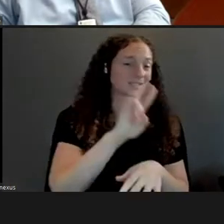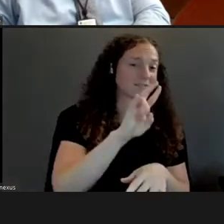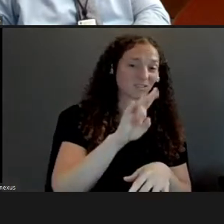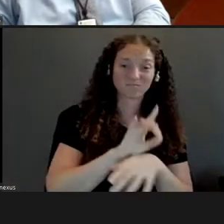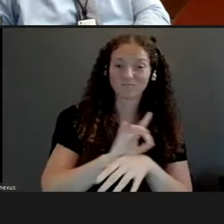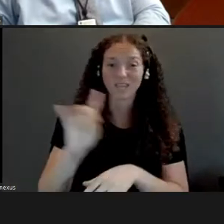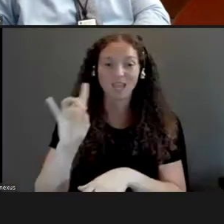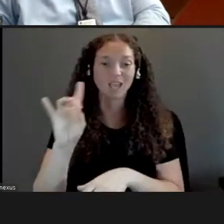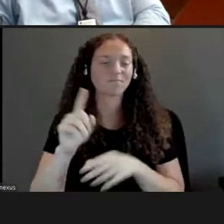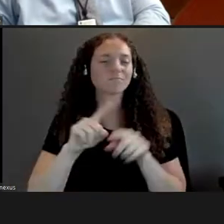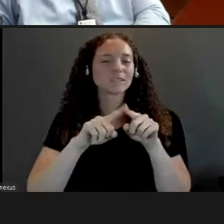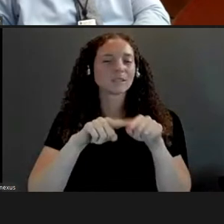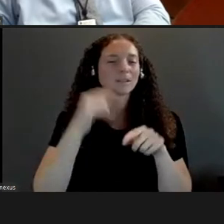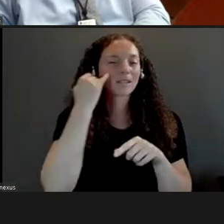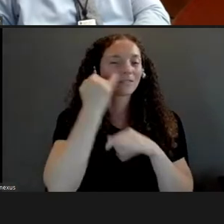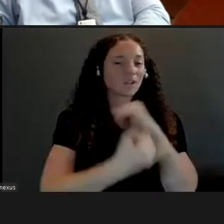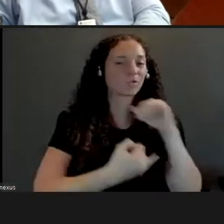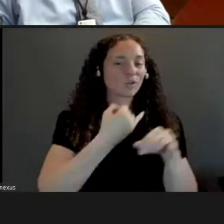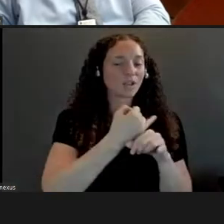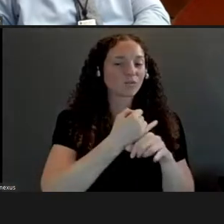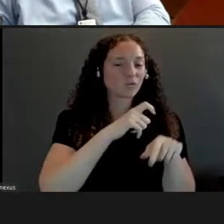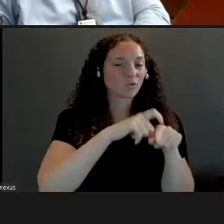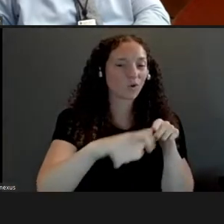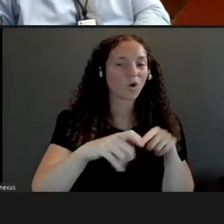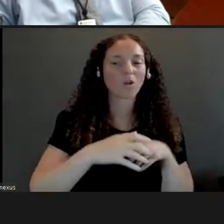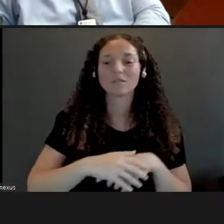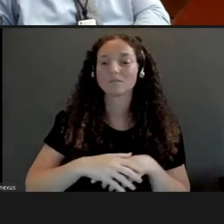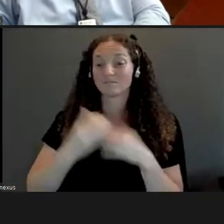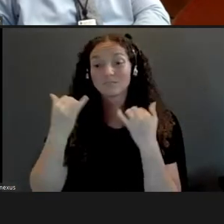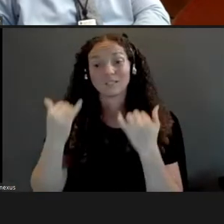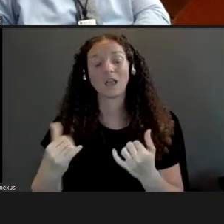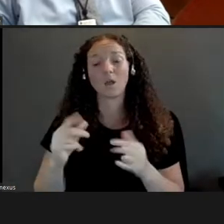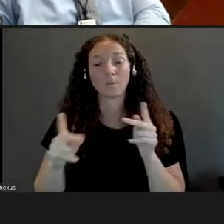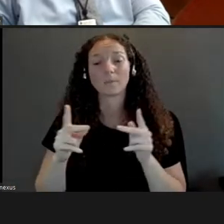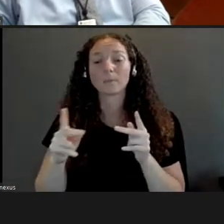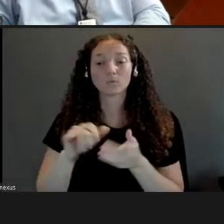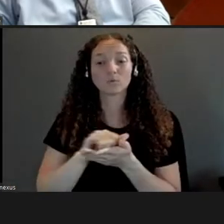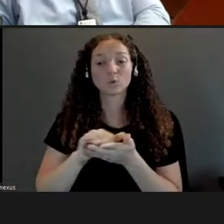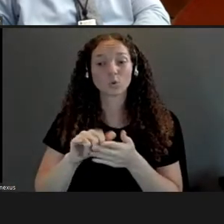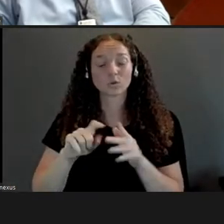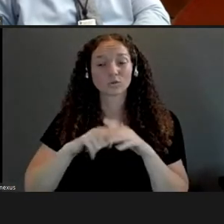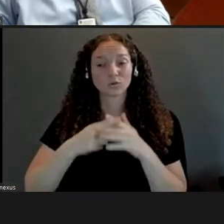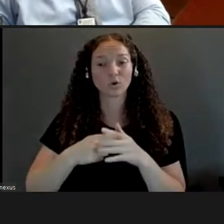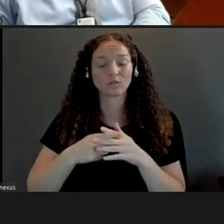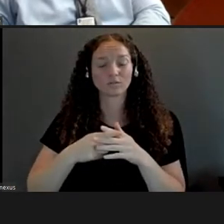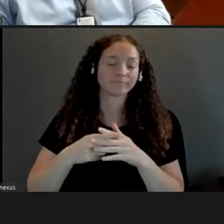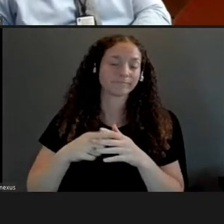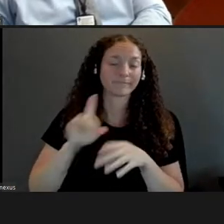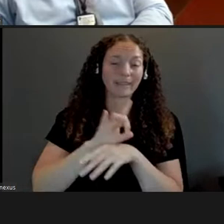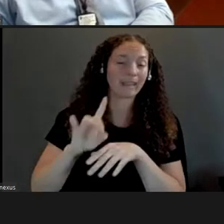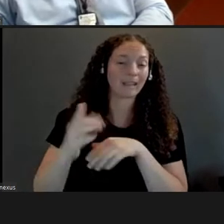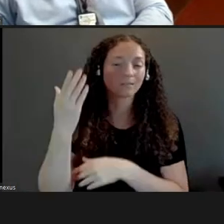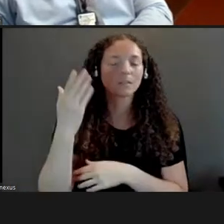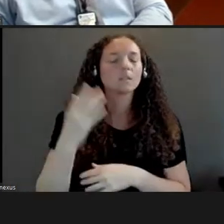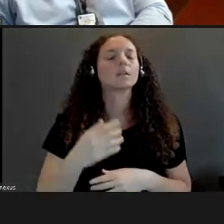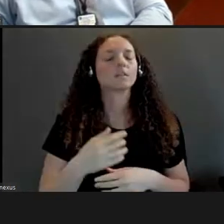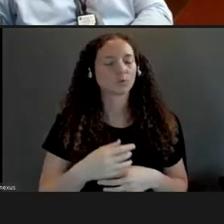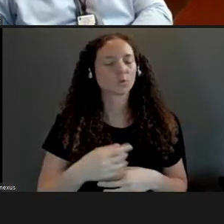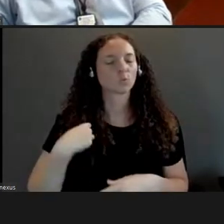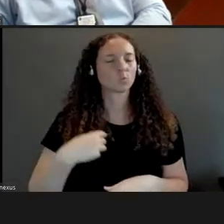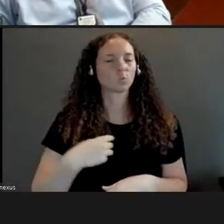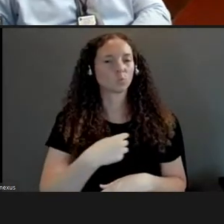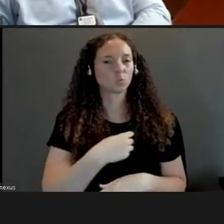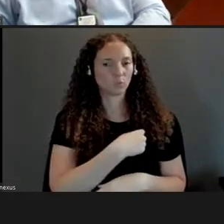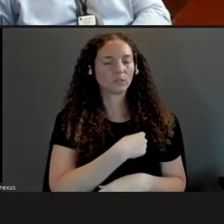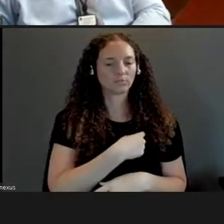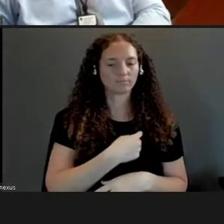regular start time for people locally in New York. So here we are in a scenario where myself and my